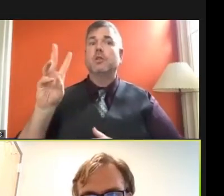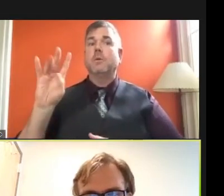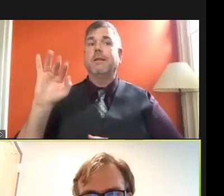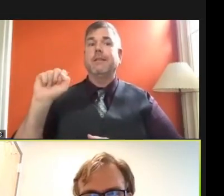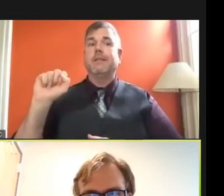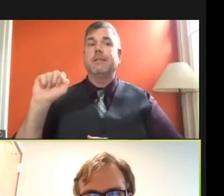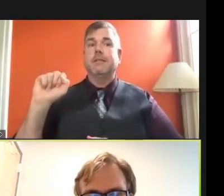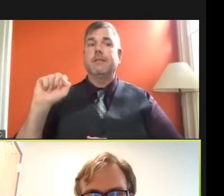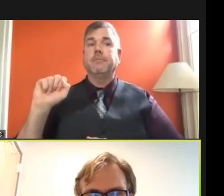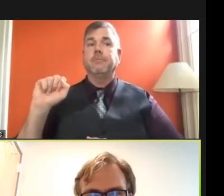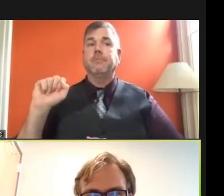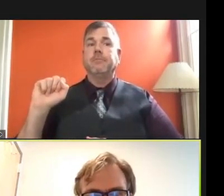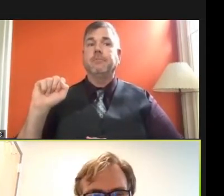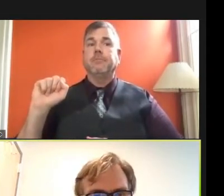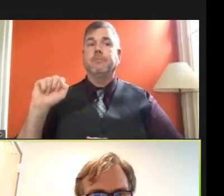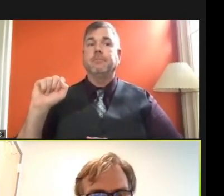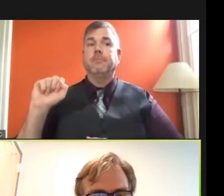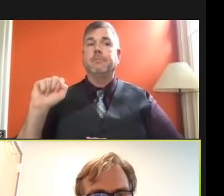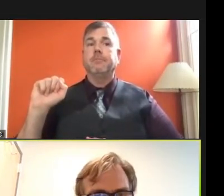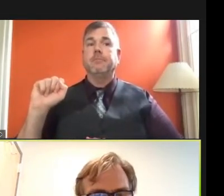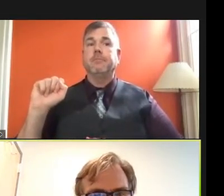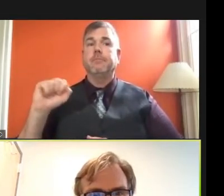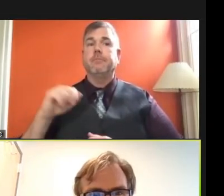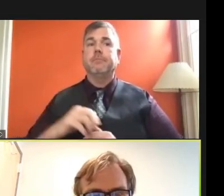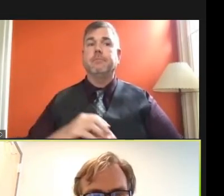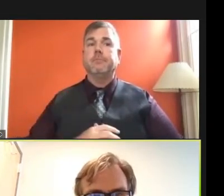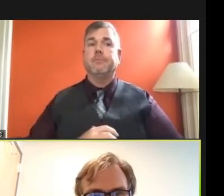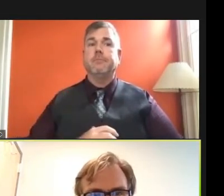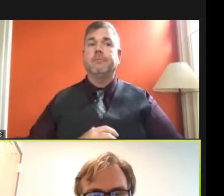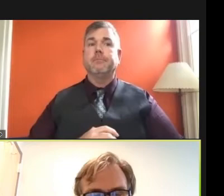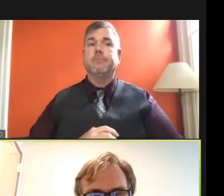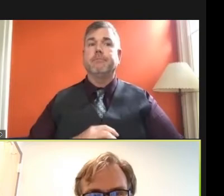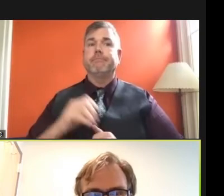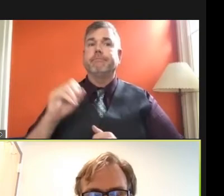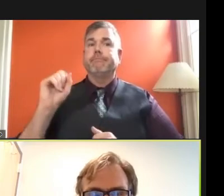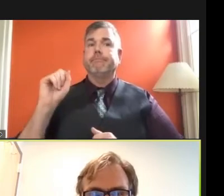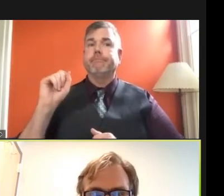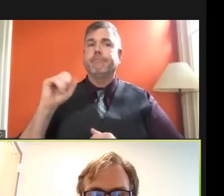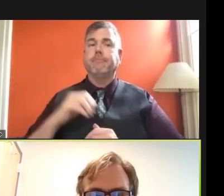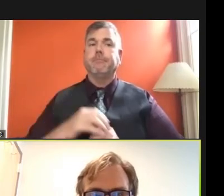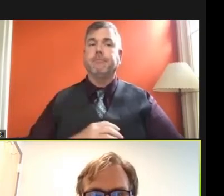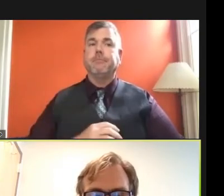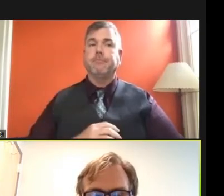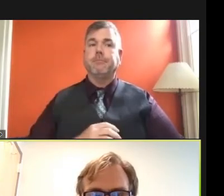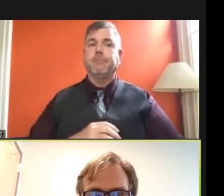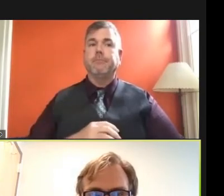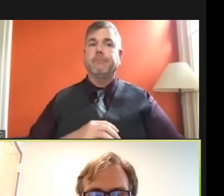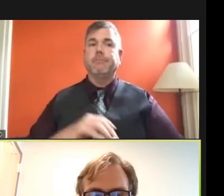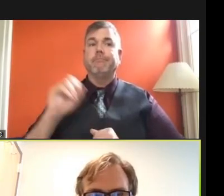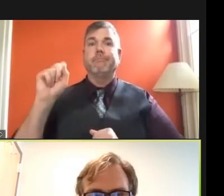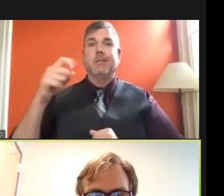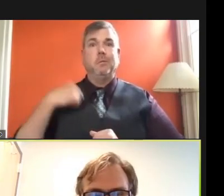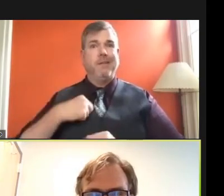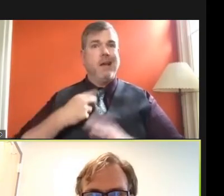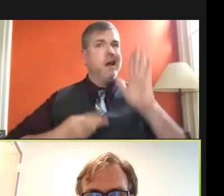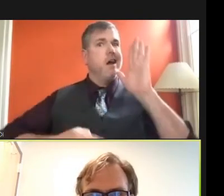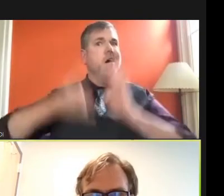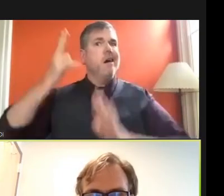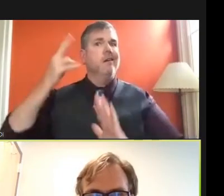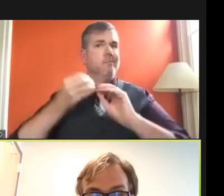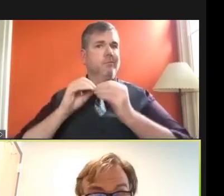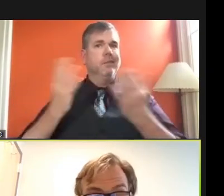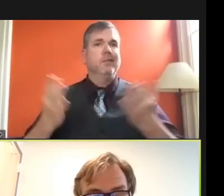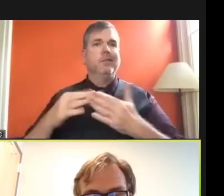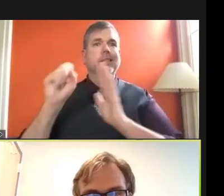testing, and it's because we recognize again the value of testing for really understanding